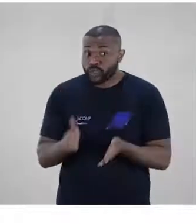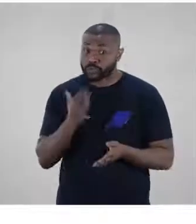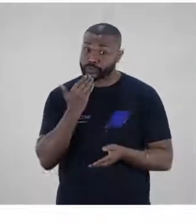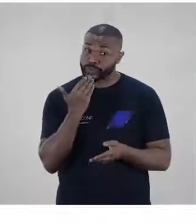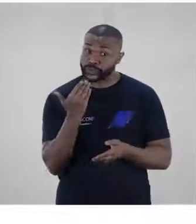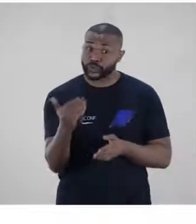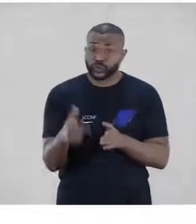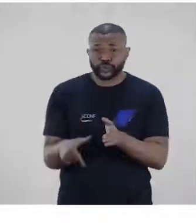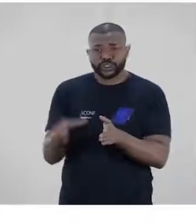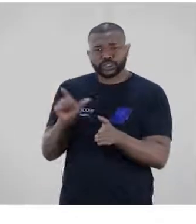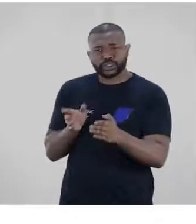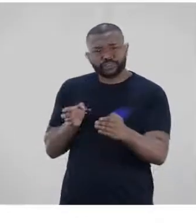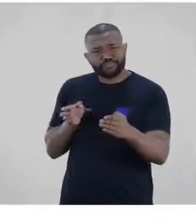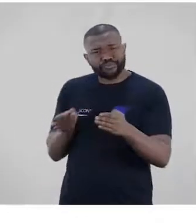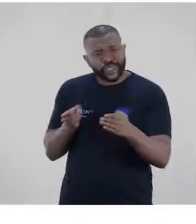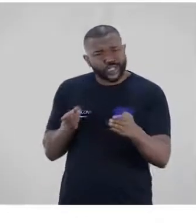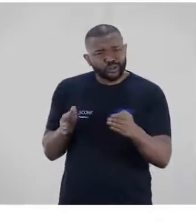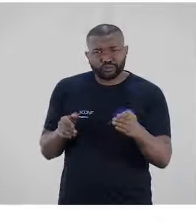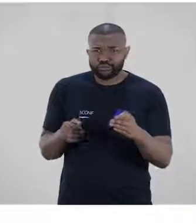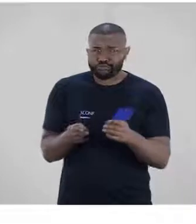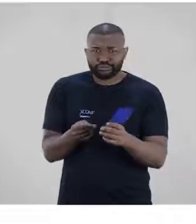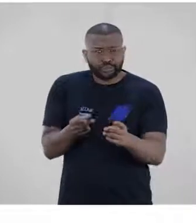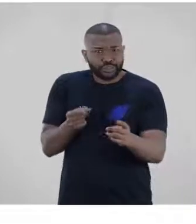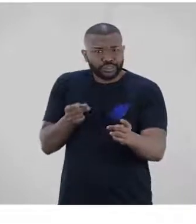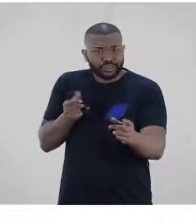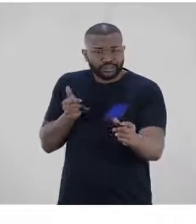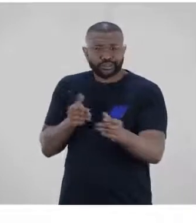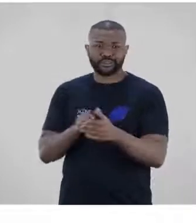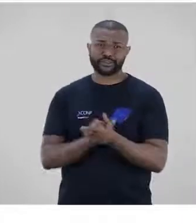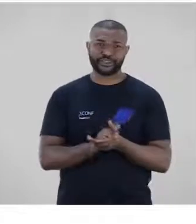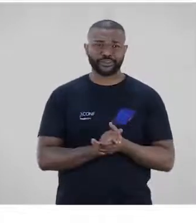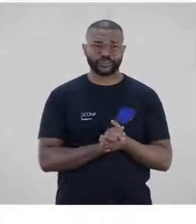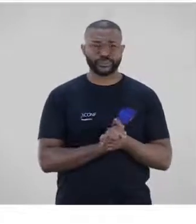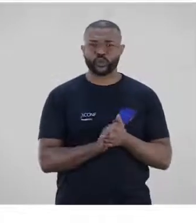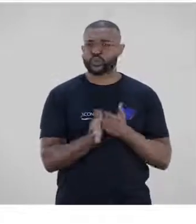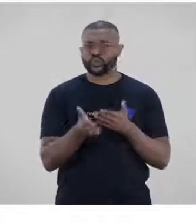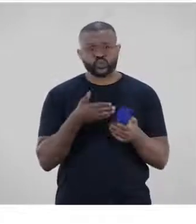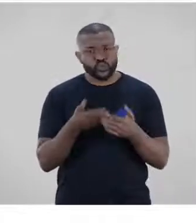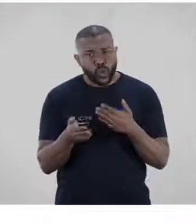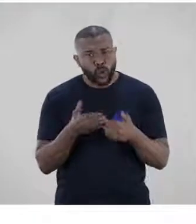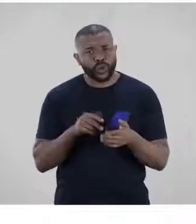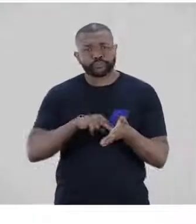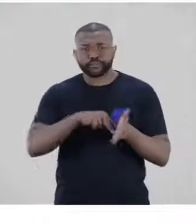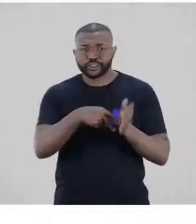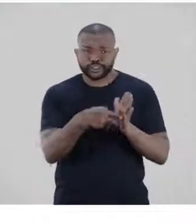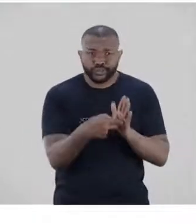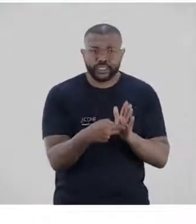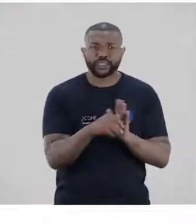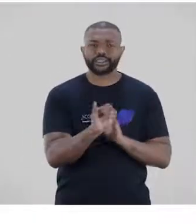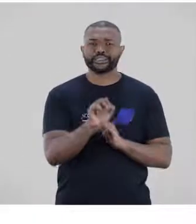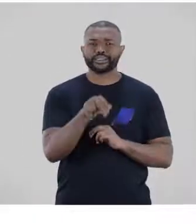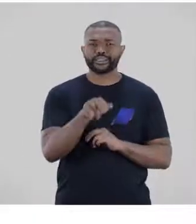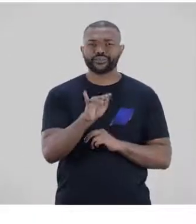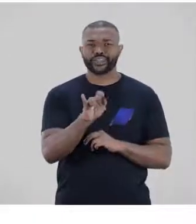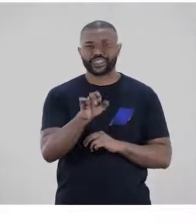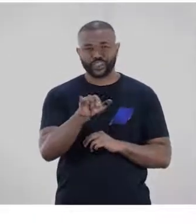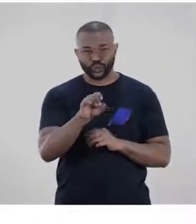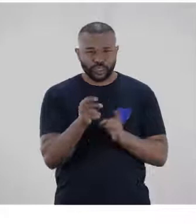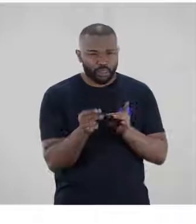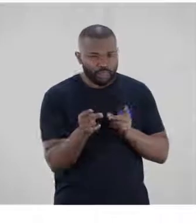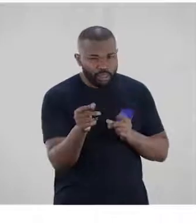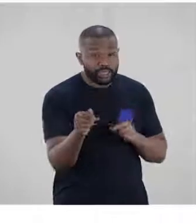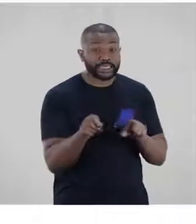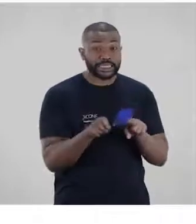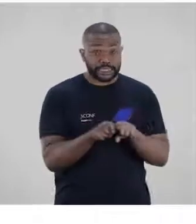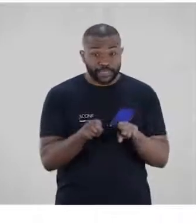infinite amount of time, whatever infinite means for that particular domain. For that one, we would say that, okay, it's an online system,